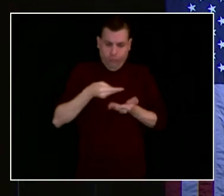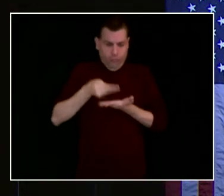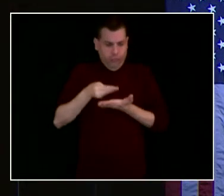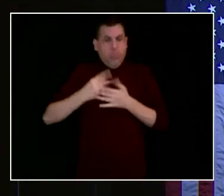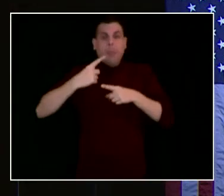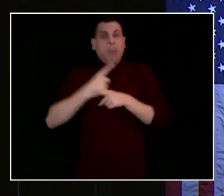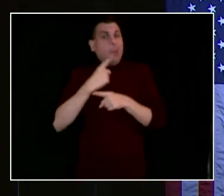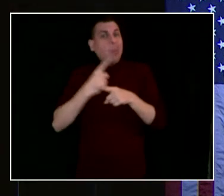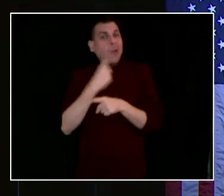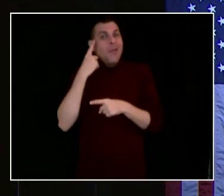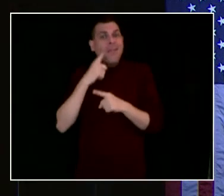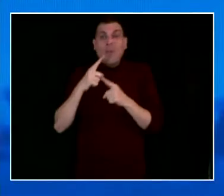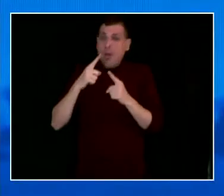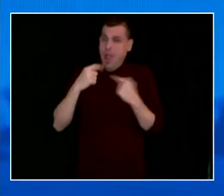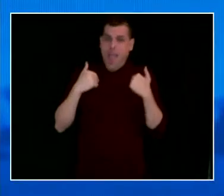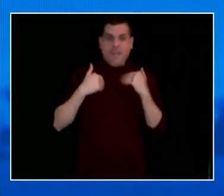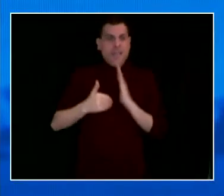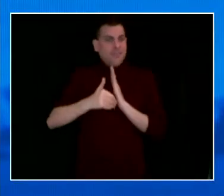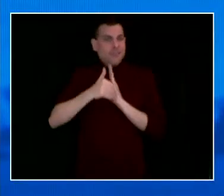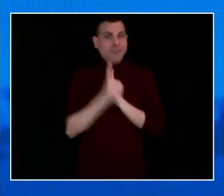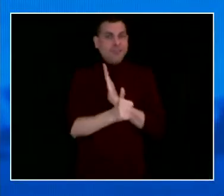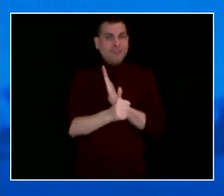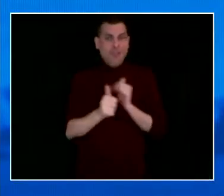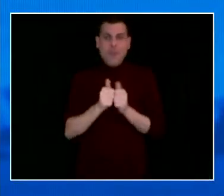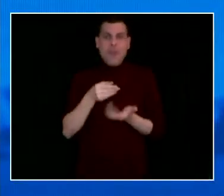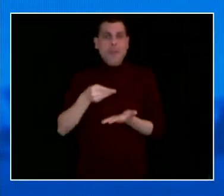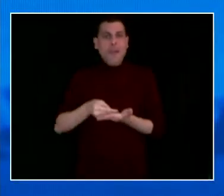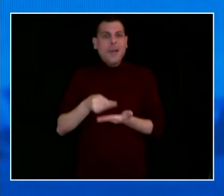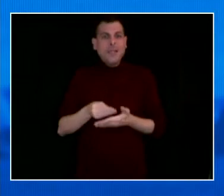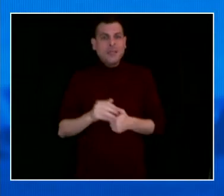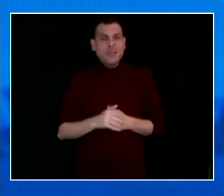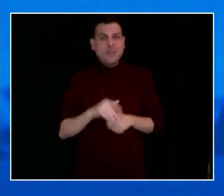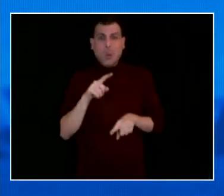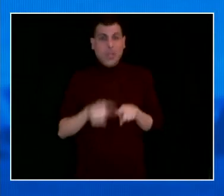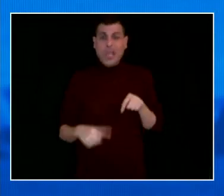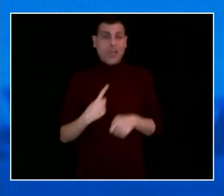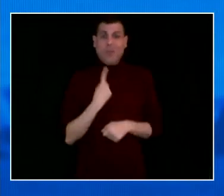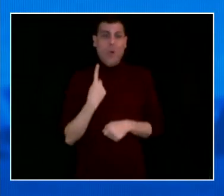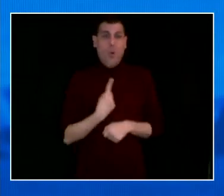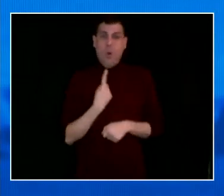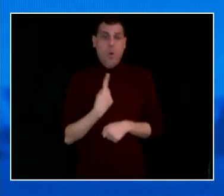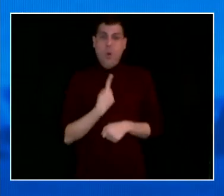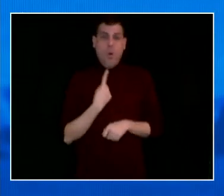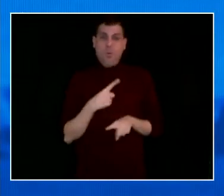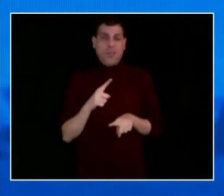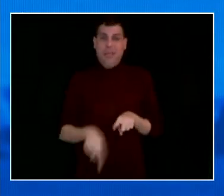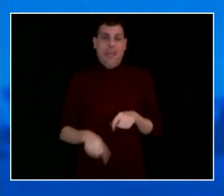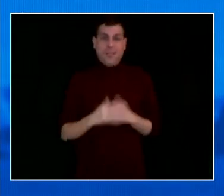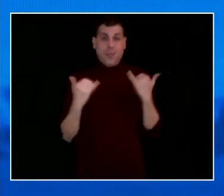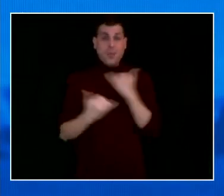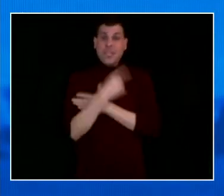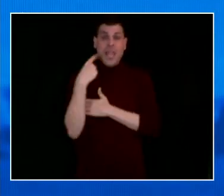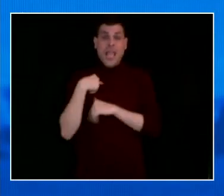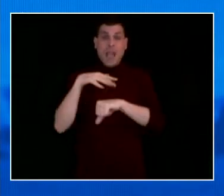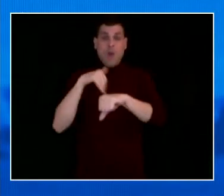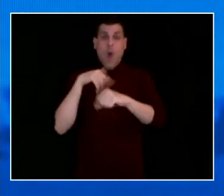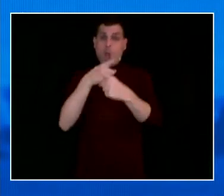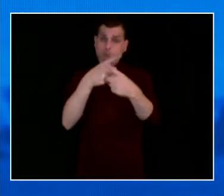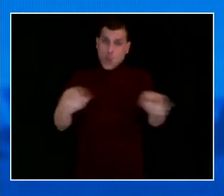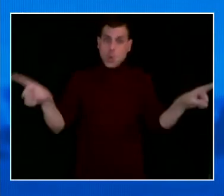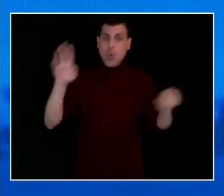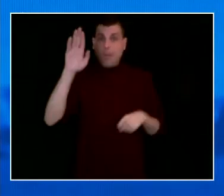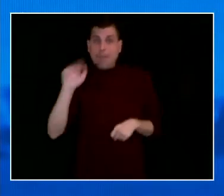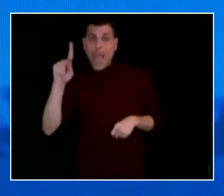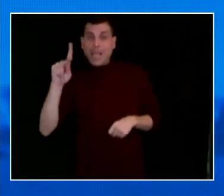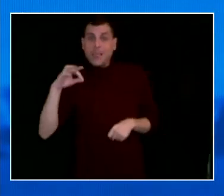financial skills. We can't do this alone. Today, I'm calling on everyone, our banks, our credit unions,